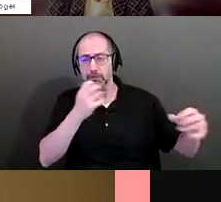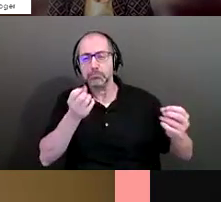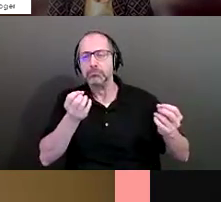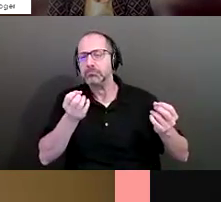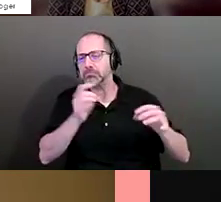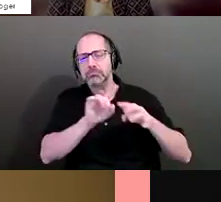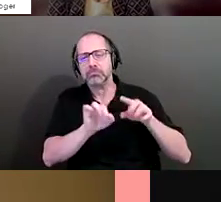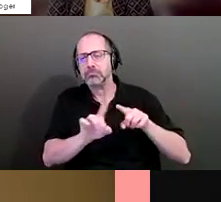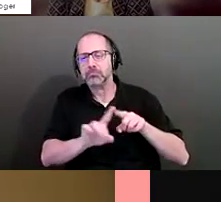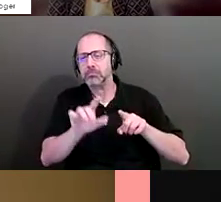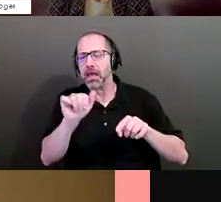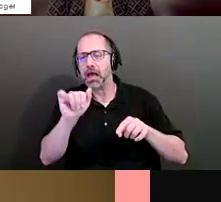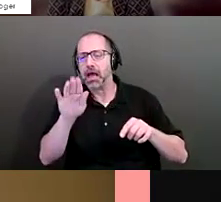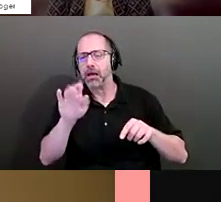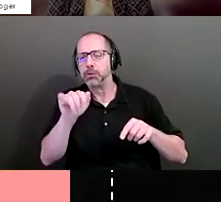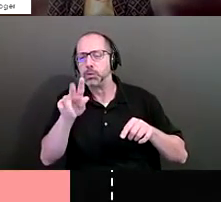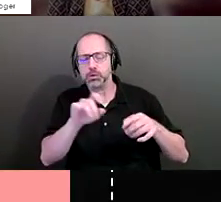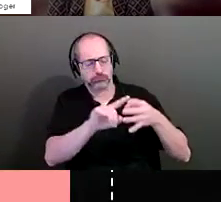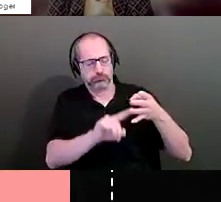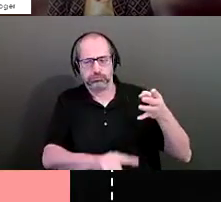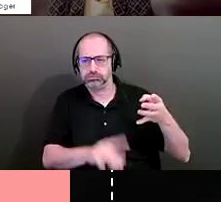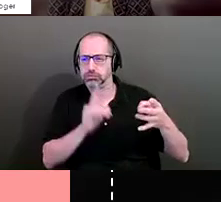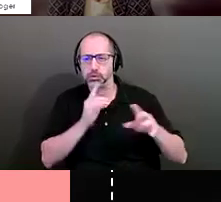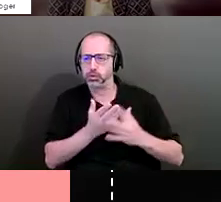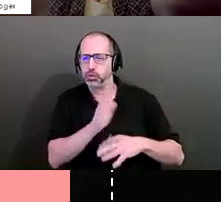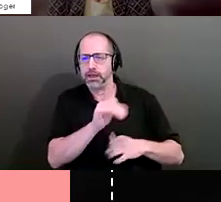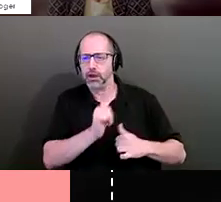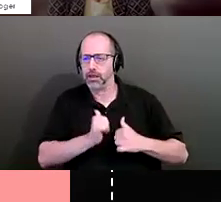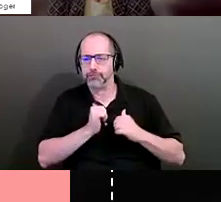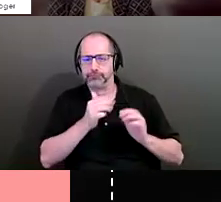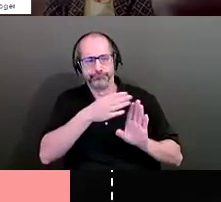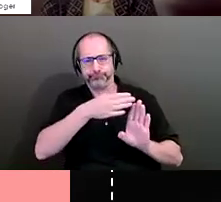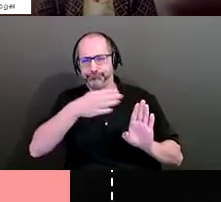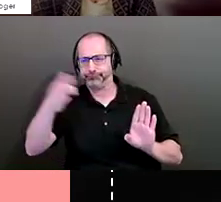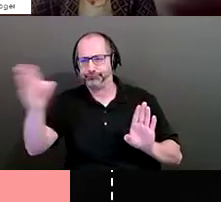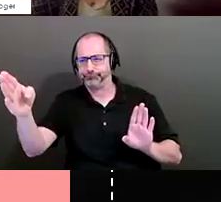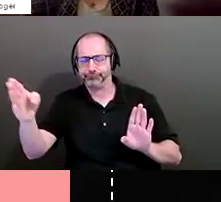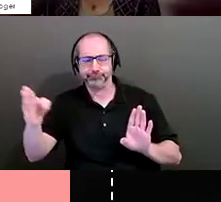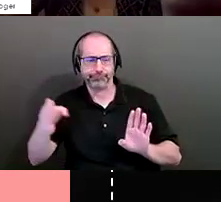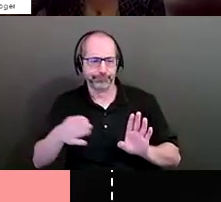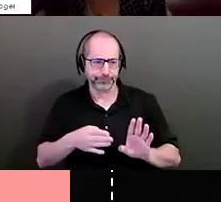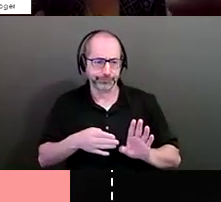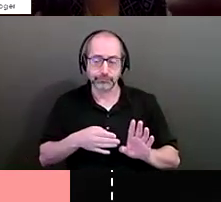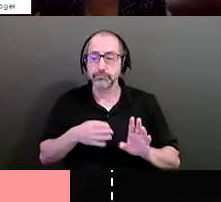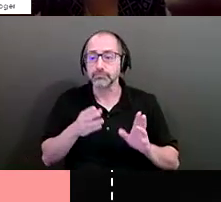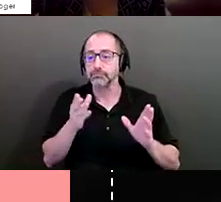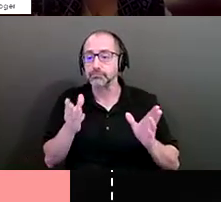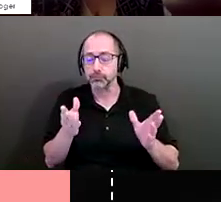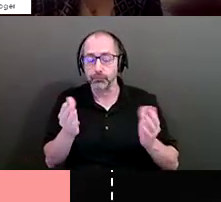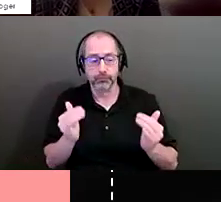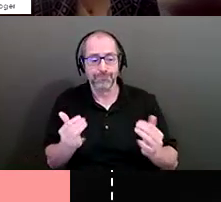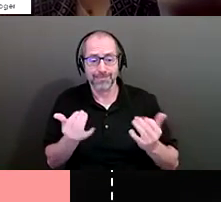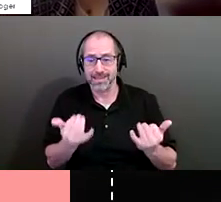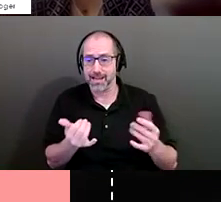over different times in their lifespan. So in terms of what the